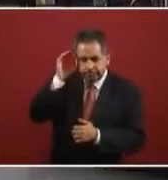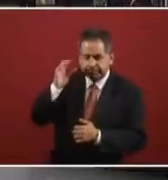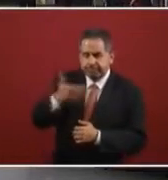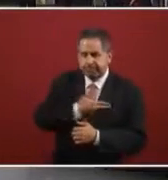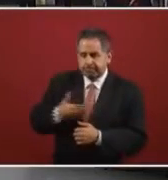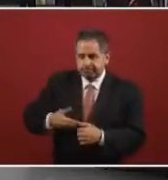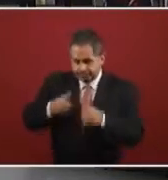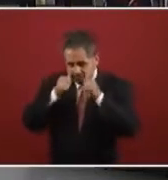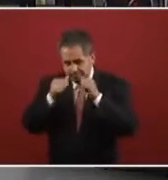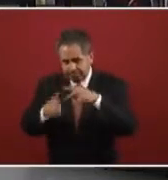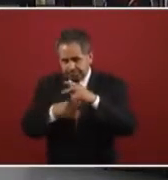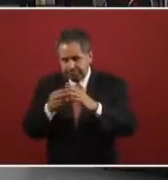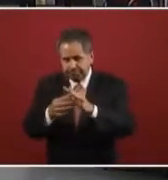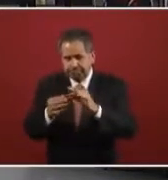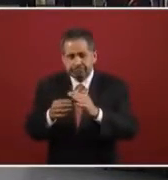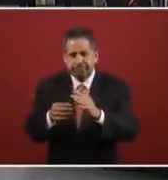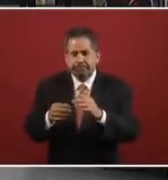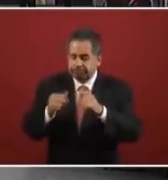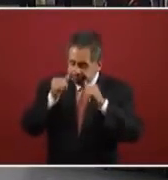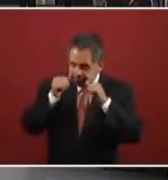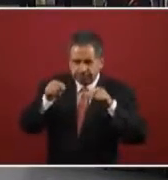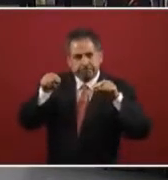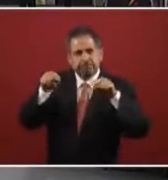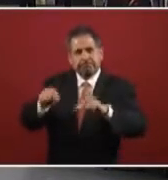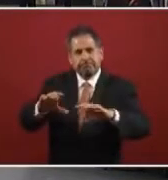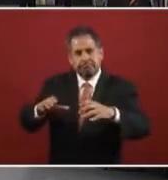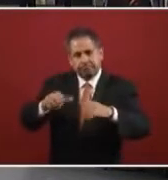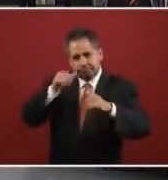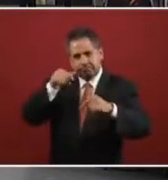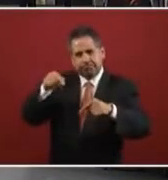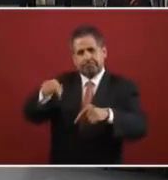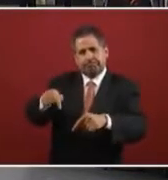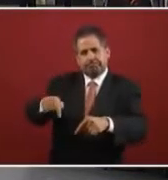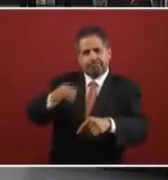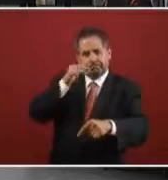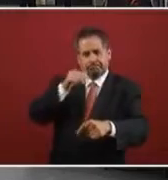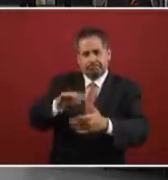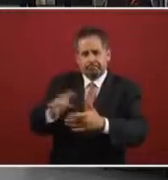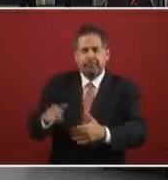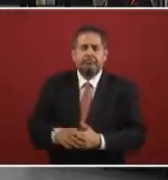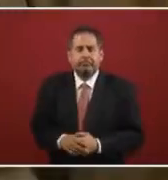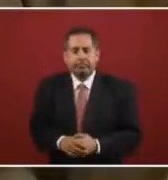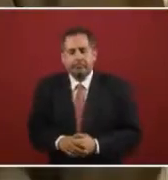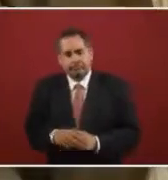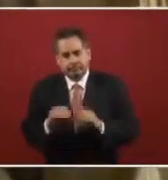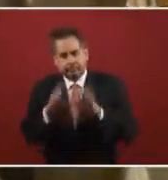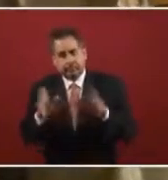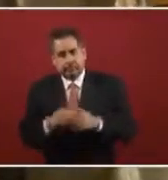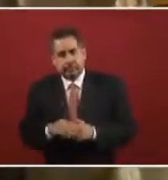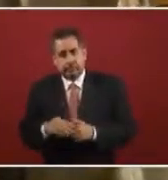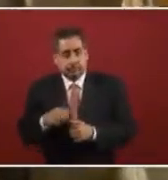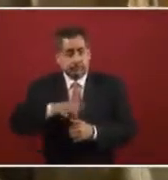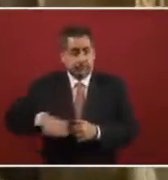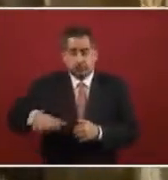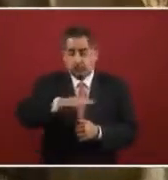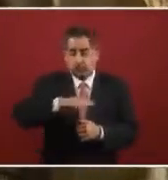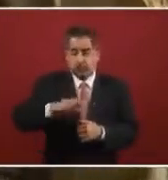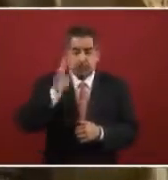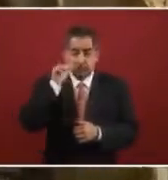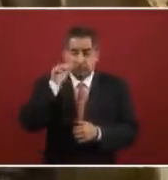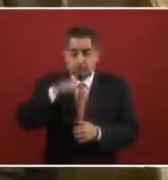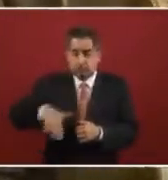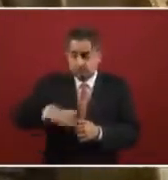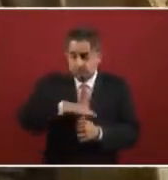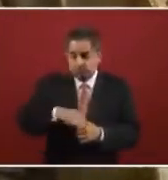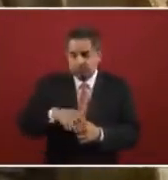República. You know, the president is very much aware, and he's got us attentive to this. Claro que sí, a OME Of course, estamos yes. creciendo, pero We